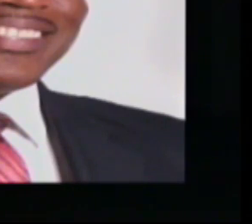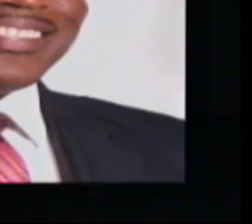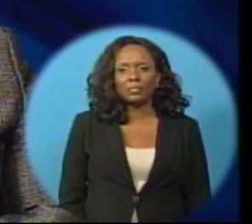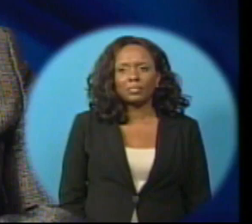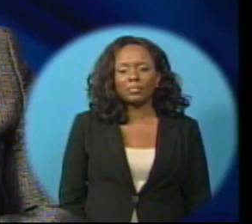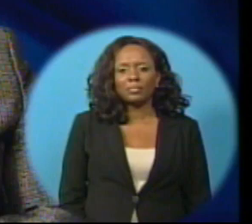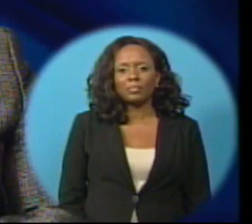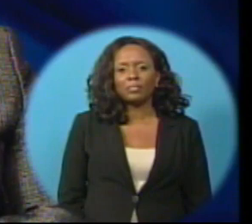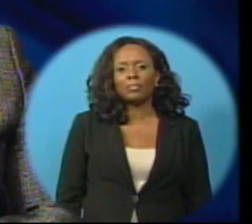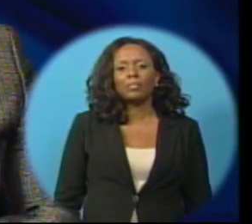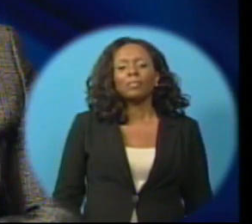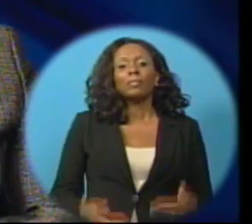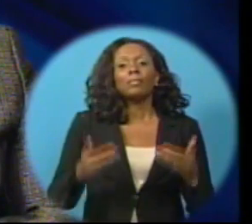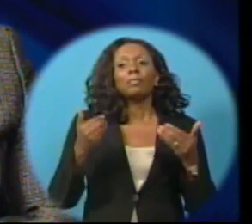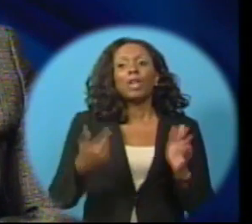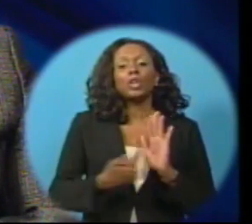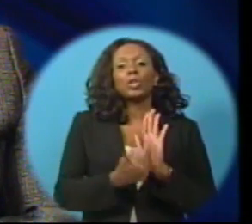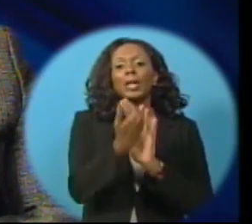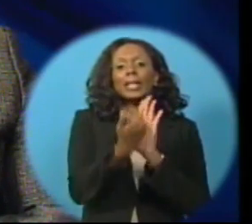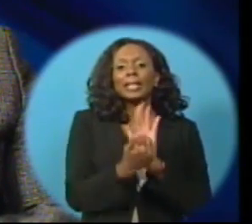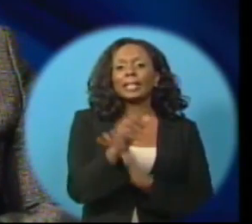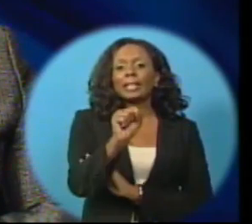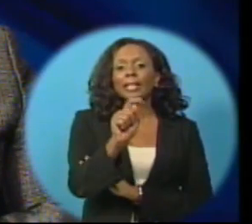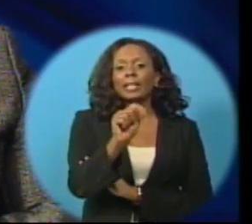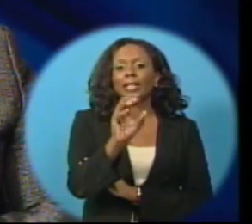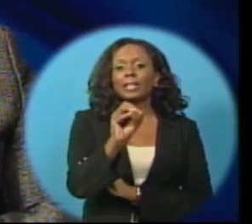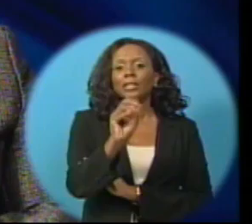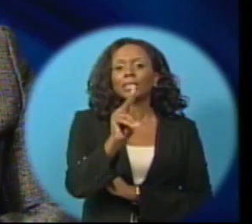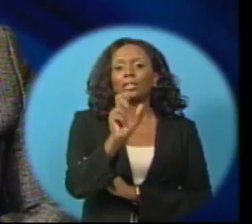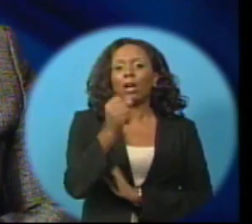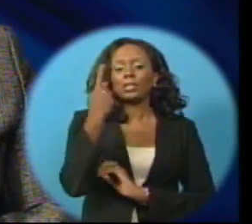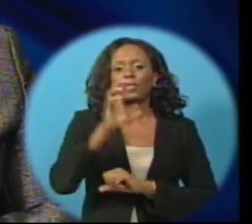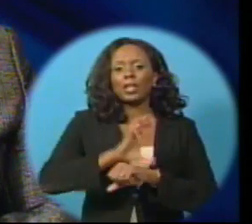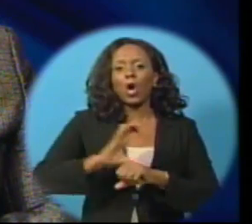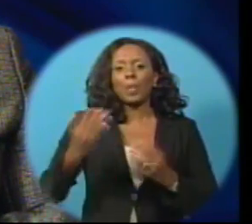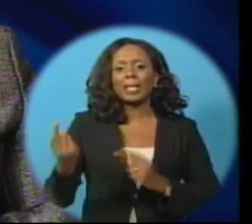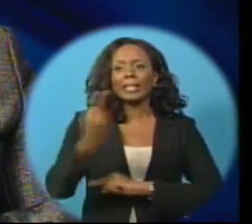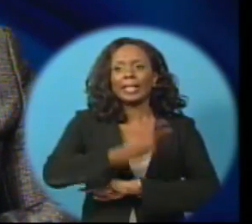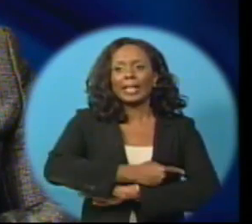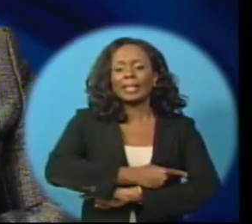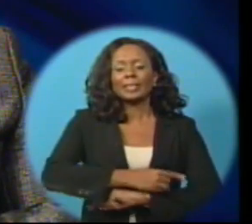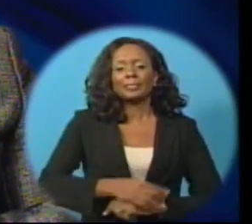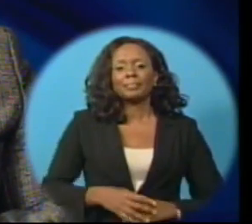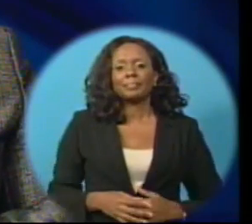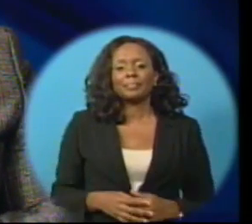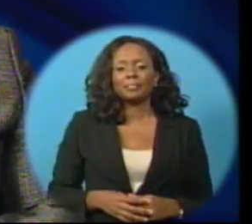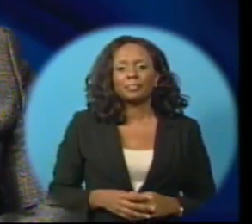dreams. And now a summary of trading on selected stock exchanges in the region.